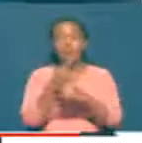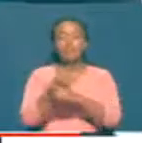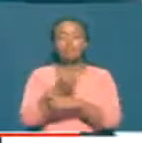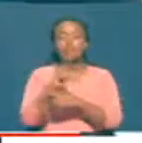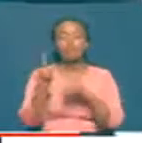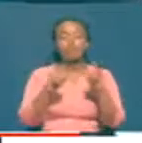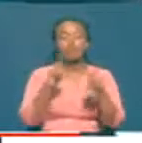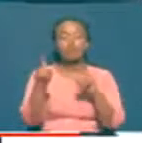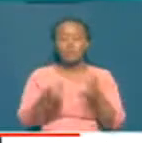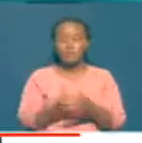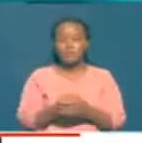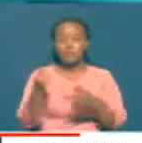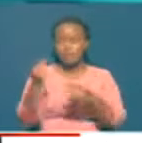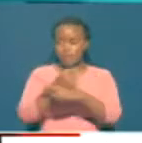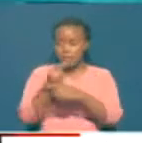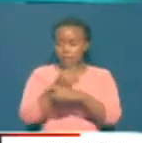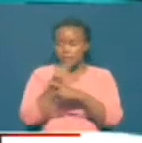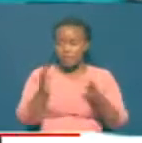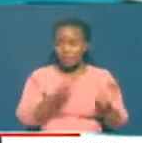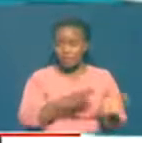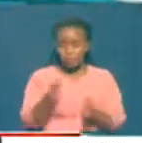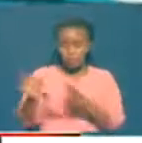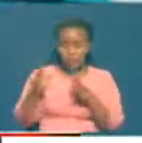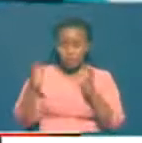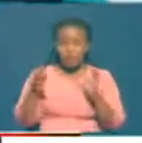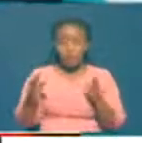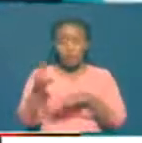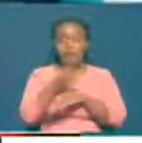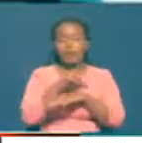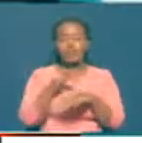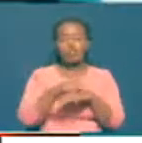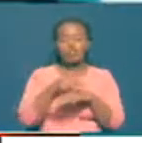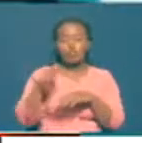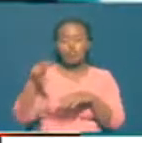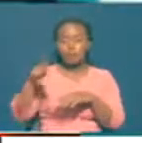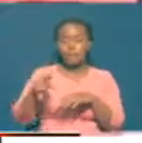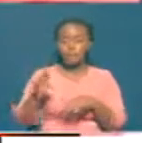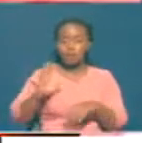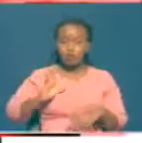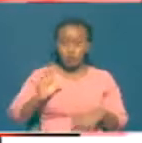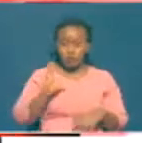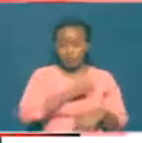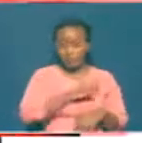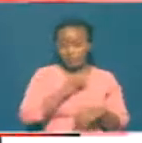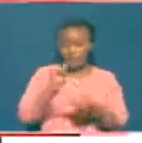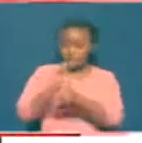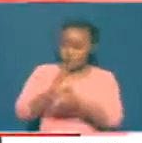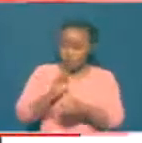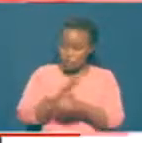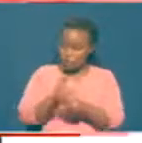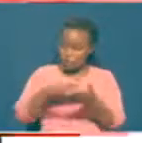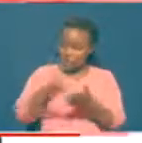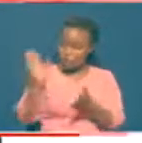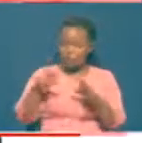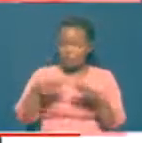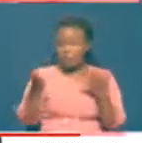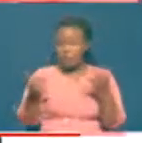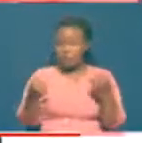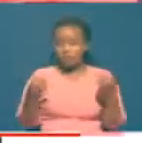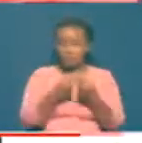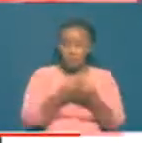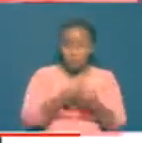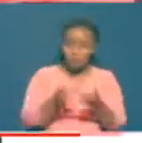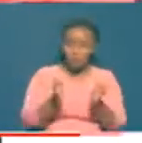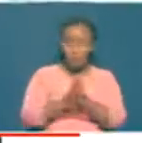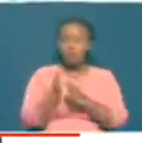was organized by the Kenya National Paralympics Committee to advise the athletes on their roles at competitions and to motivate